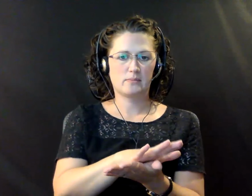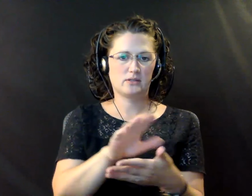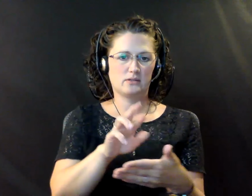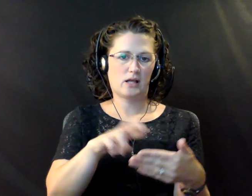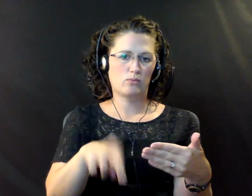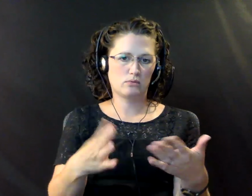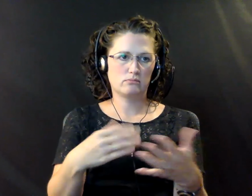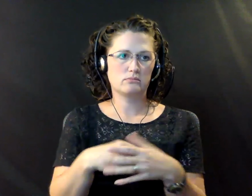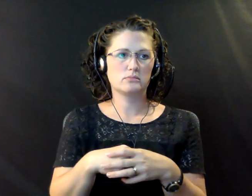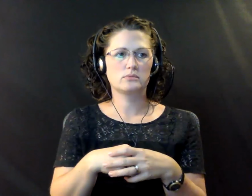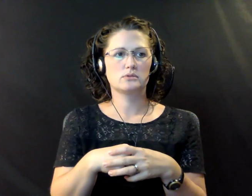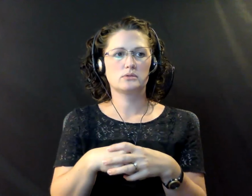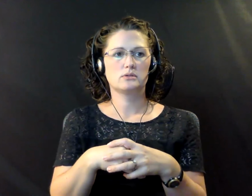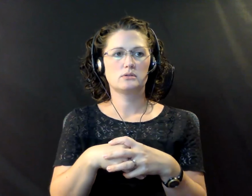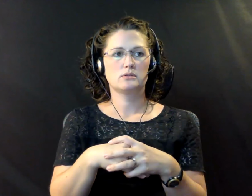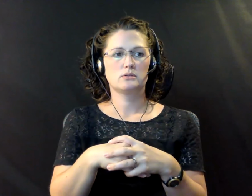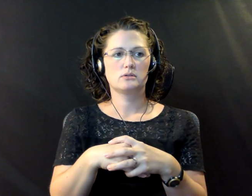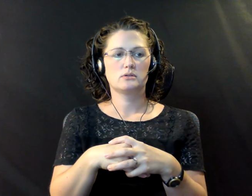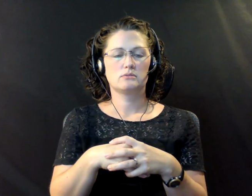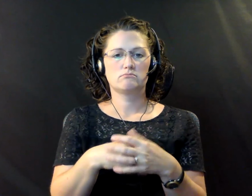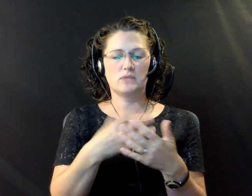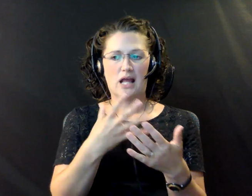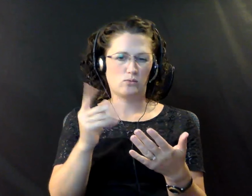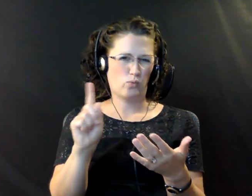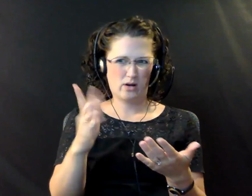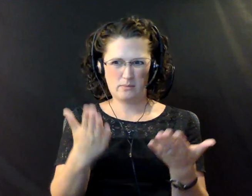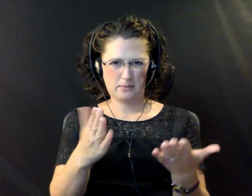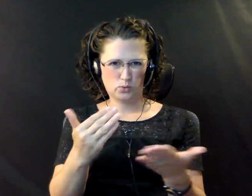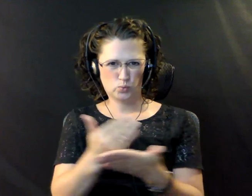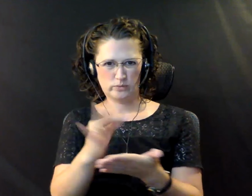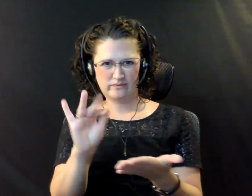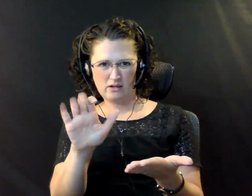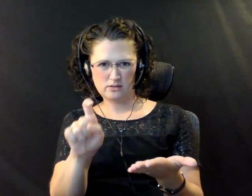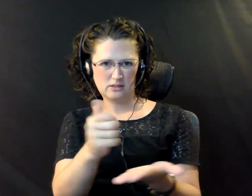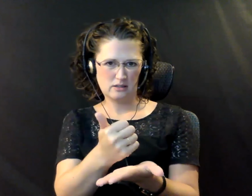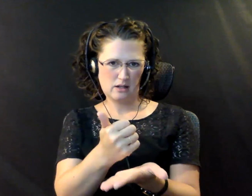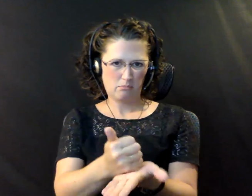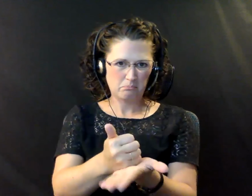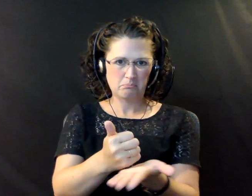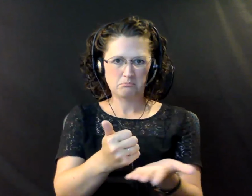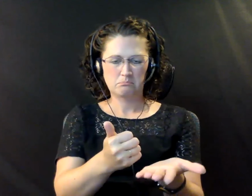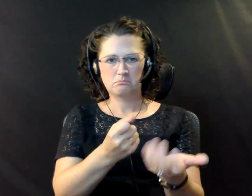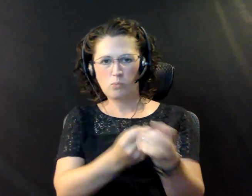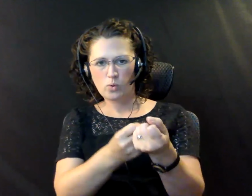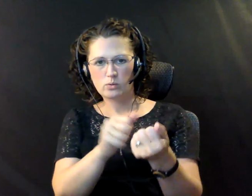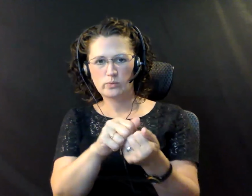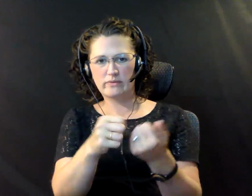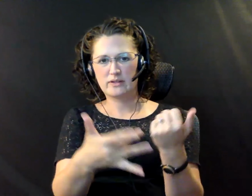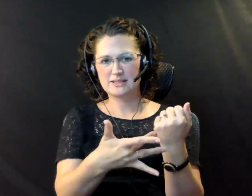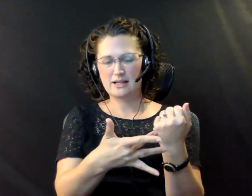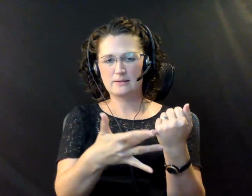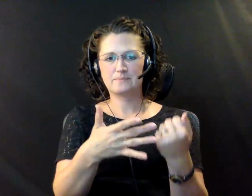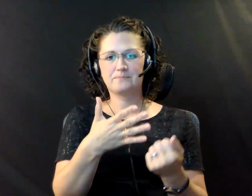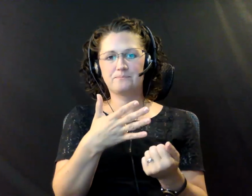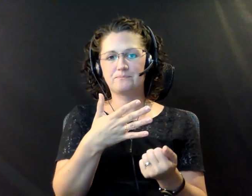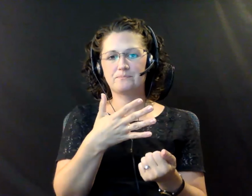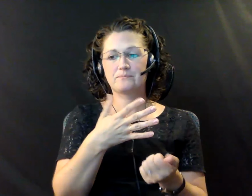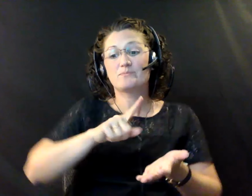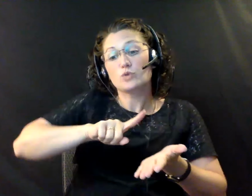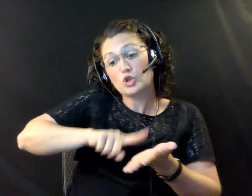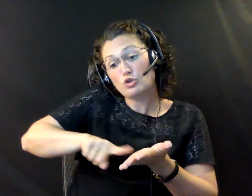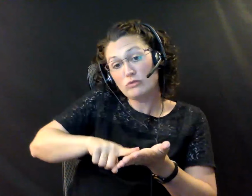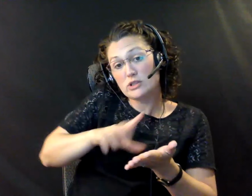and where they may need assistance with the tech, but also where their research and teaching is